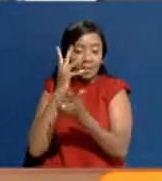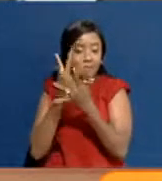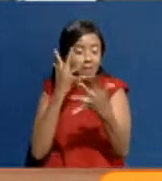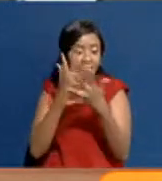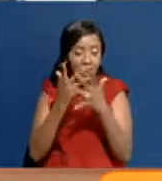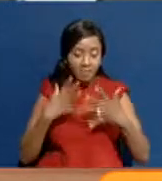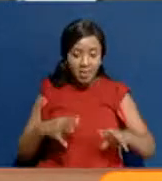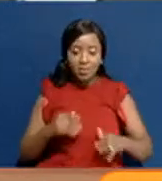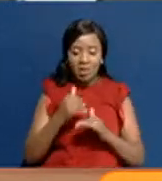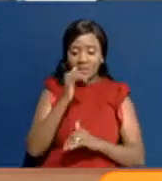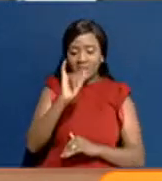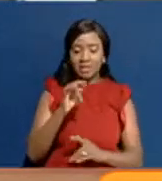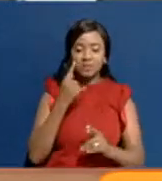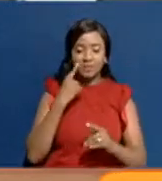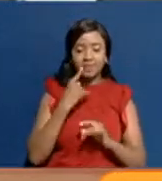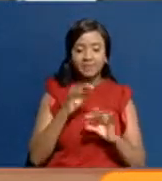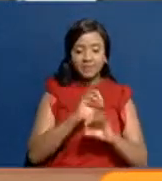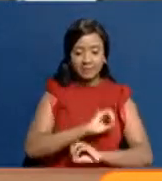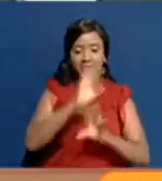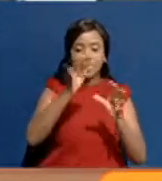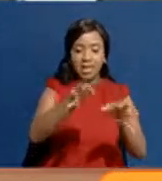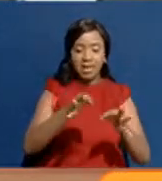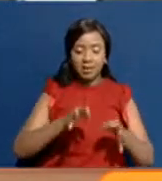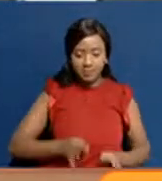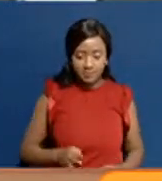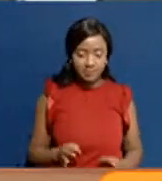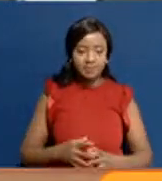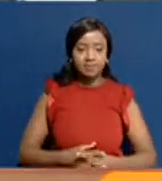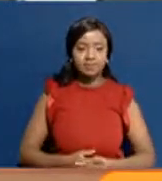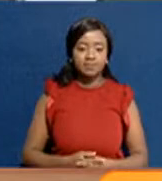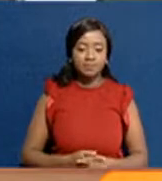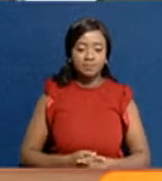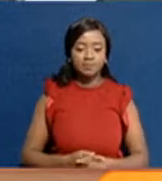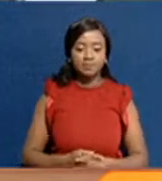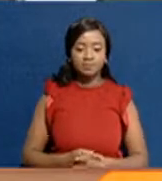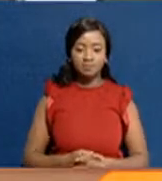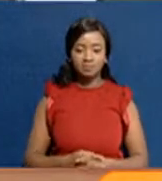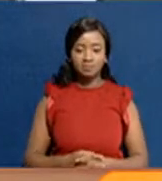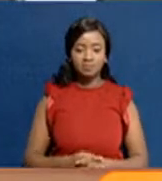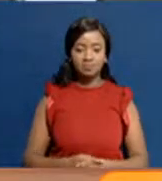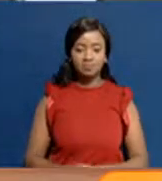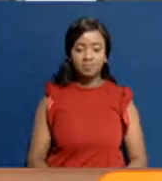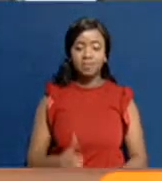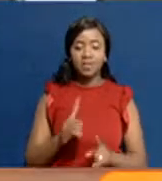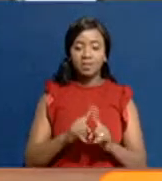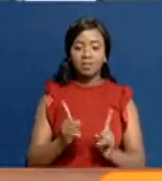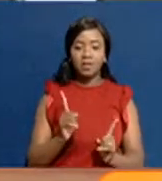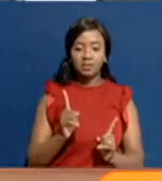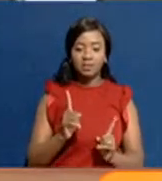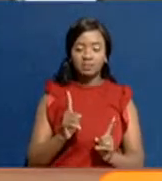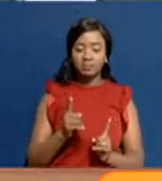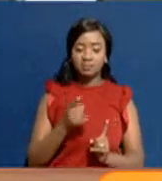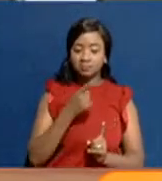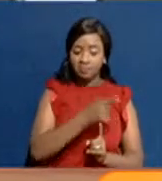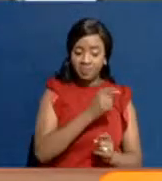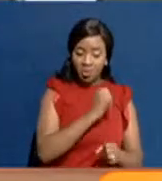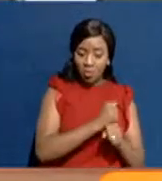The import business seems to me as like a place where there is lack of